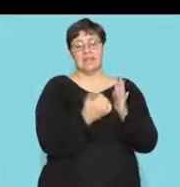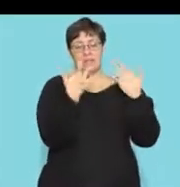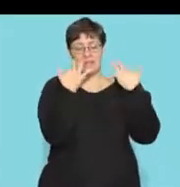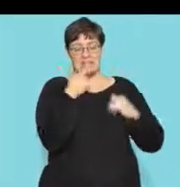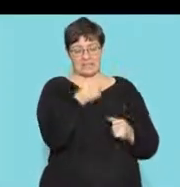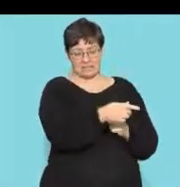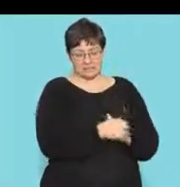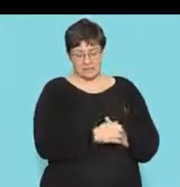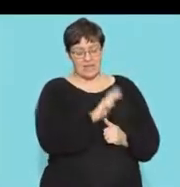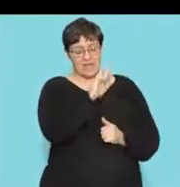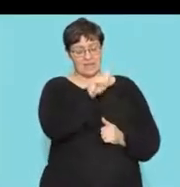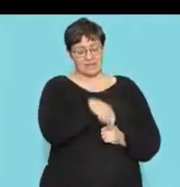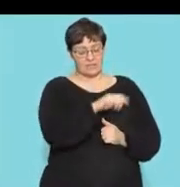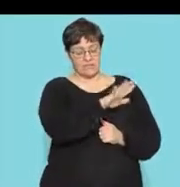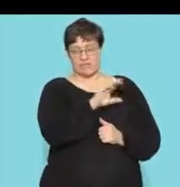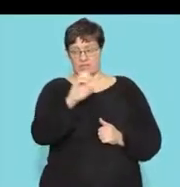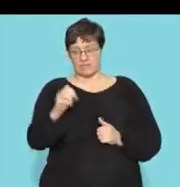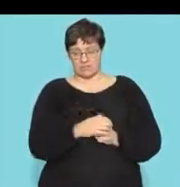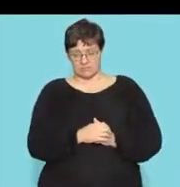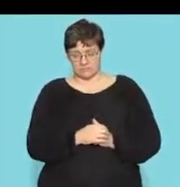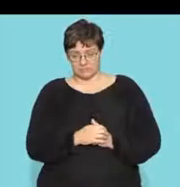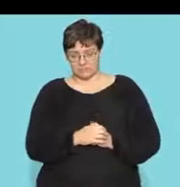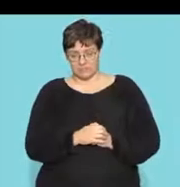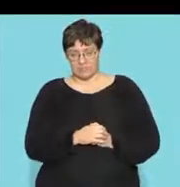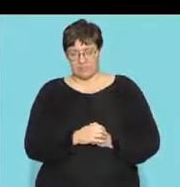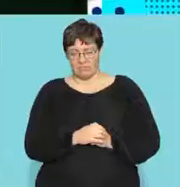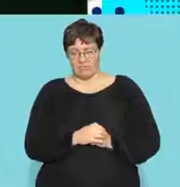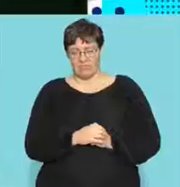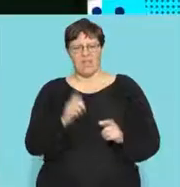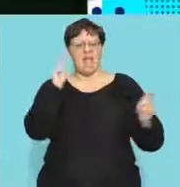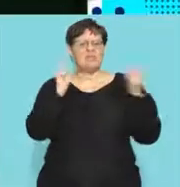of 9,500. Now, what has this adjustment done?